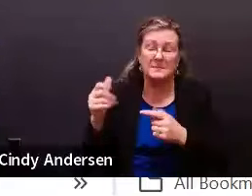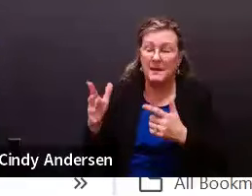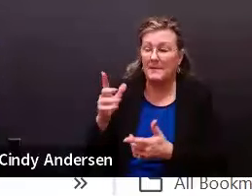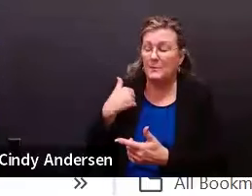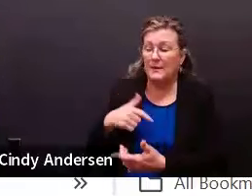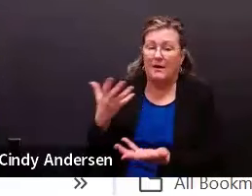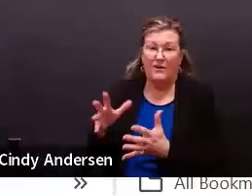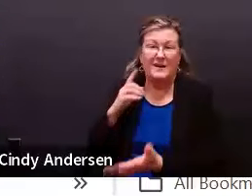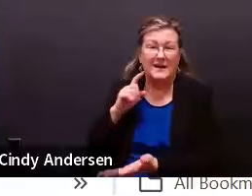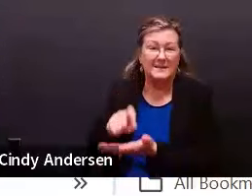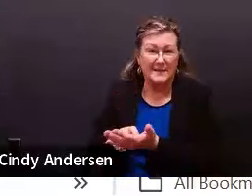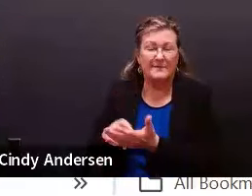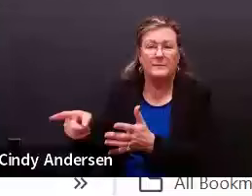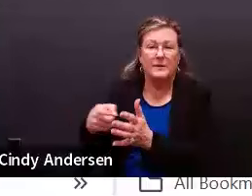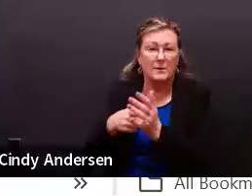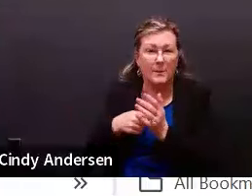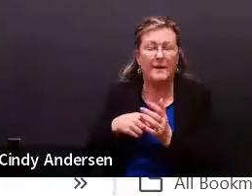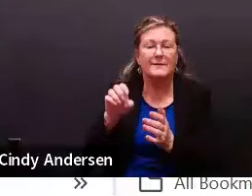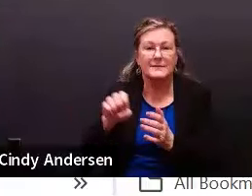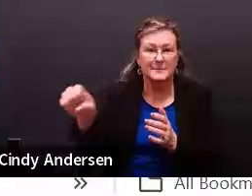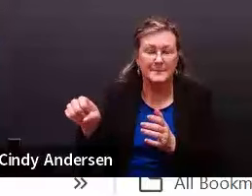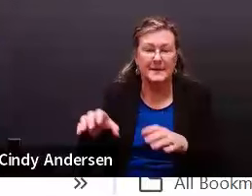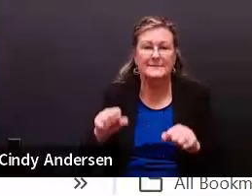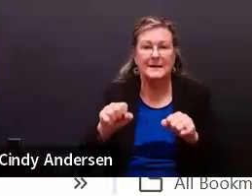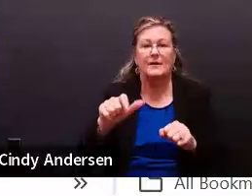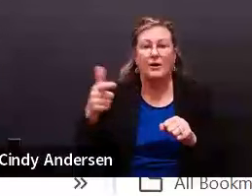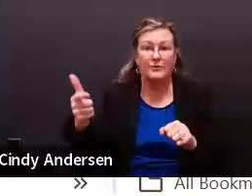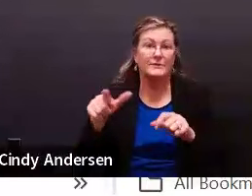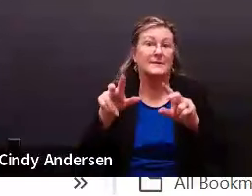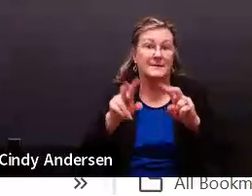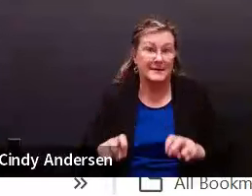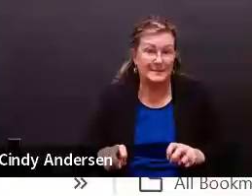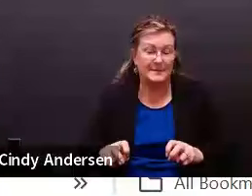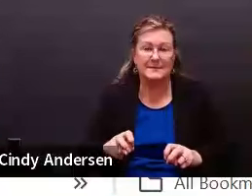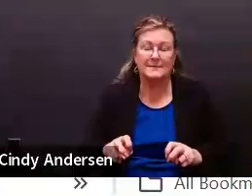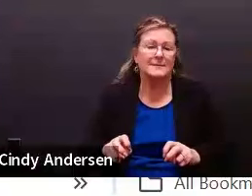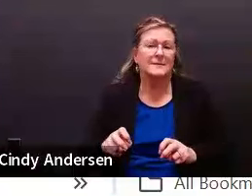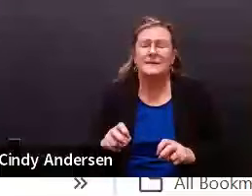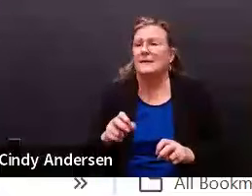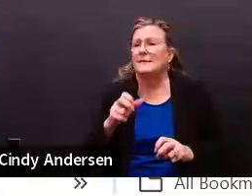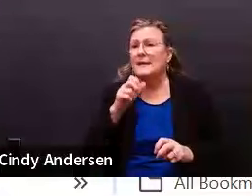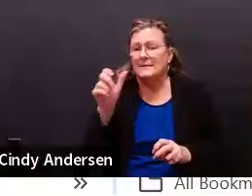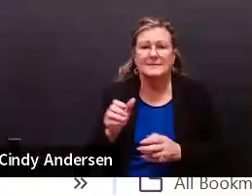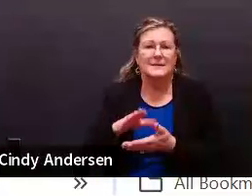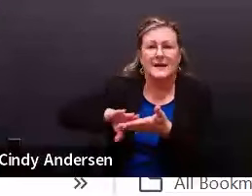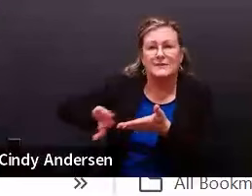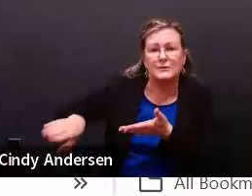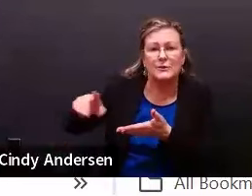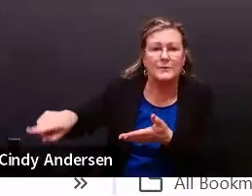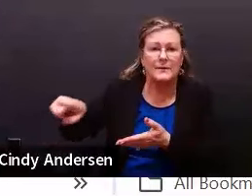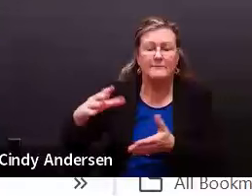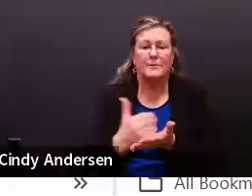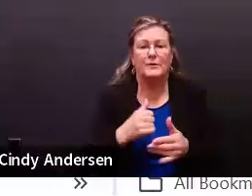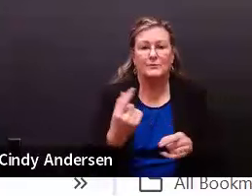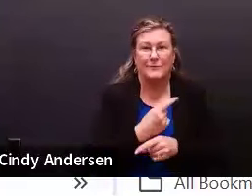instruction in the essential elements and take alternate assessments, it doesn't mean those students can't also earn a regular diploma. So if